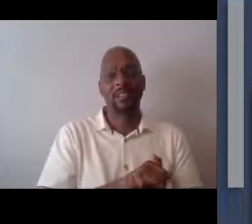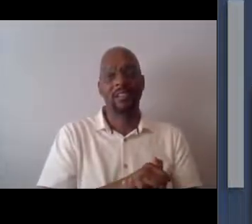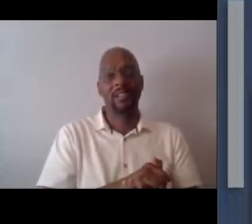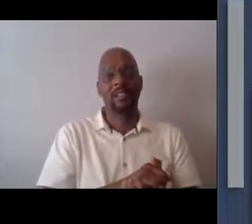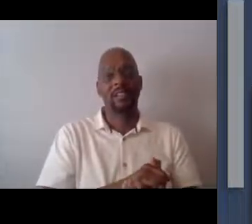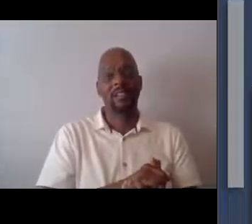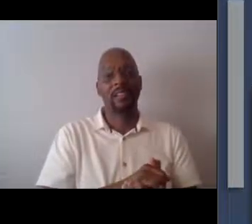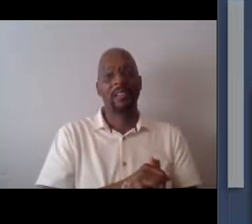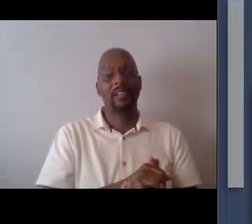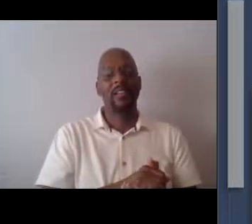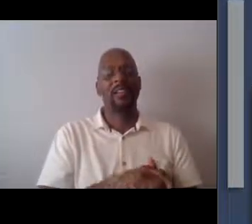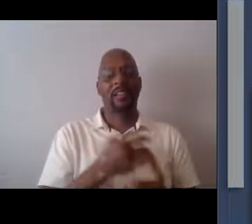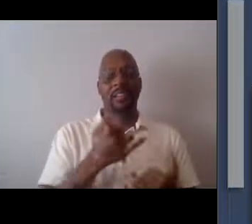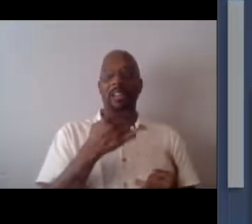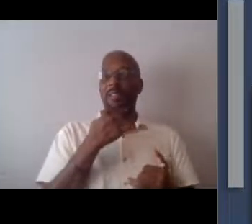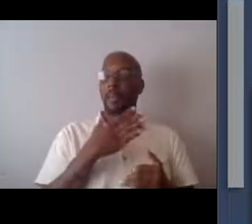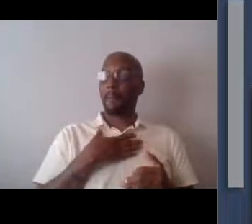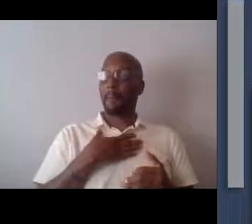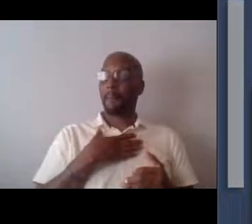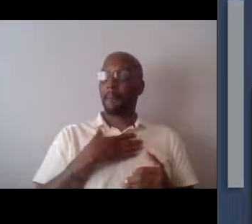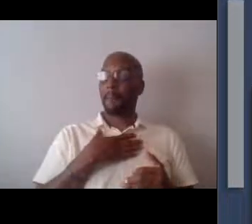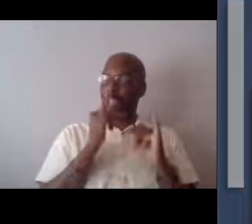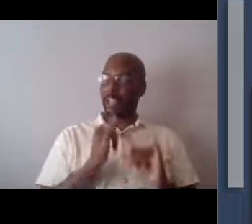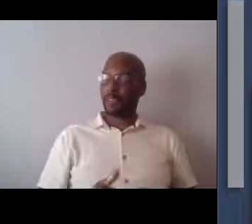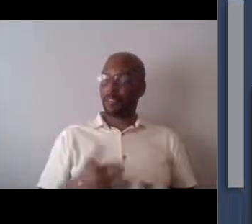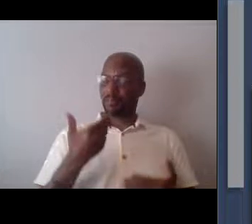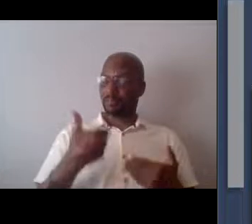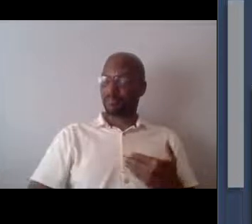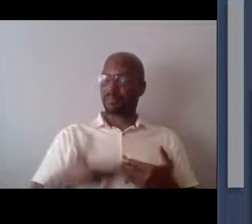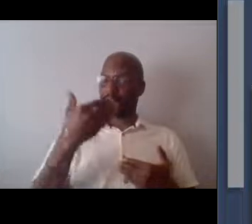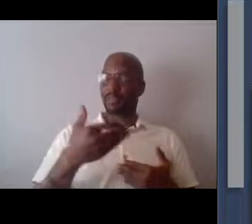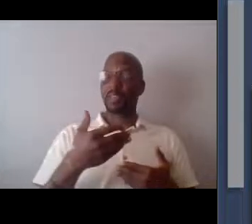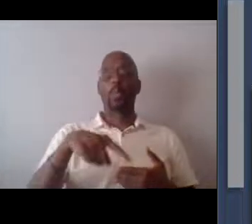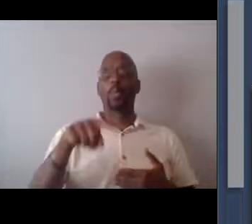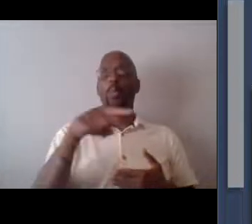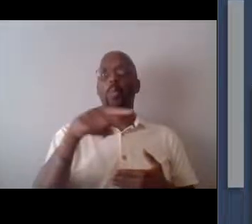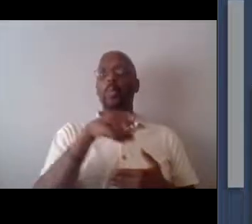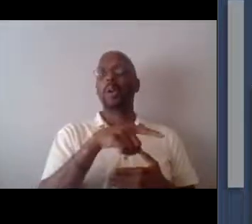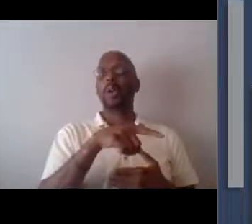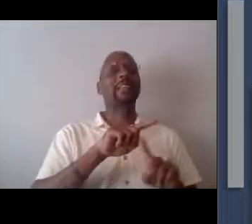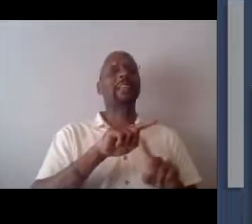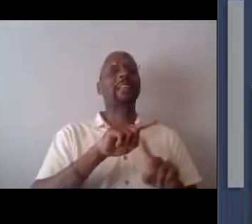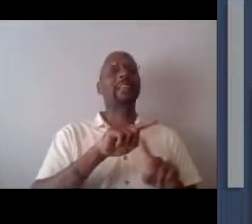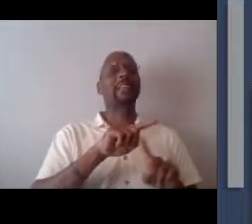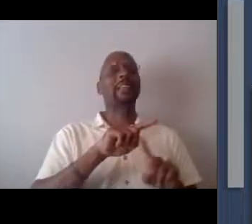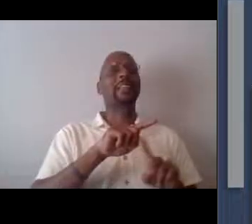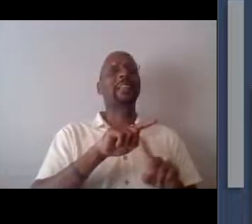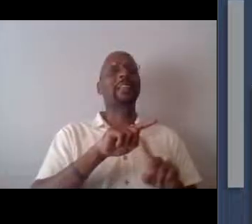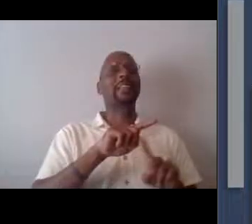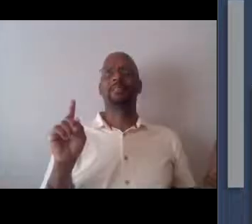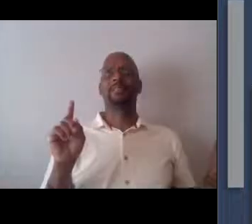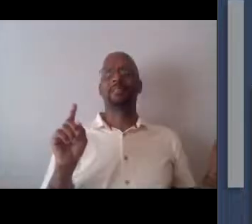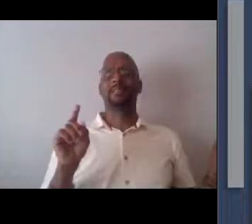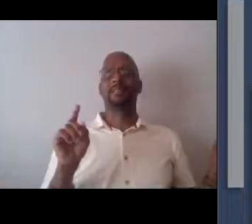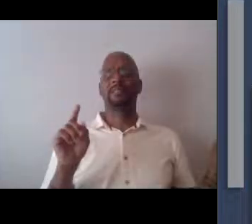bio-individuality counties, right? Because we are different. And so I just wanted to say, great